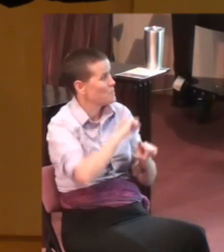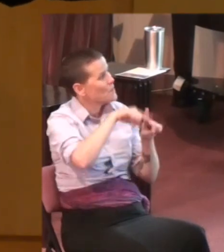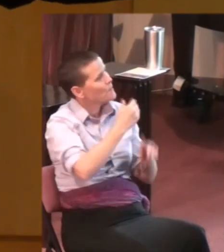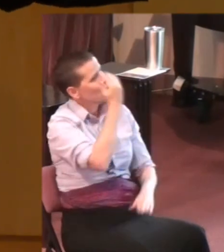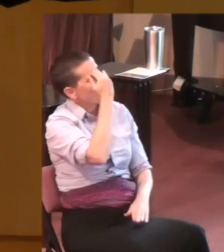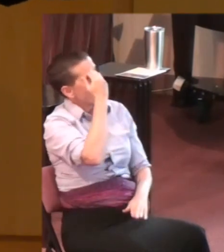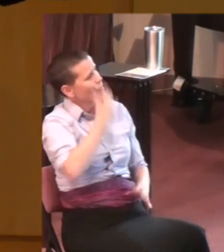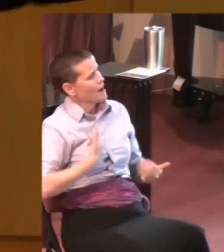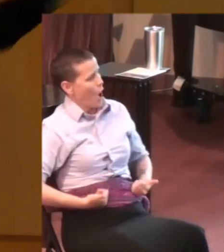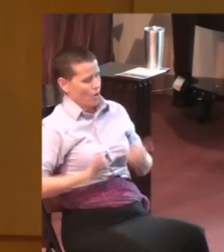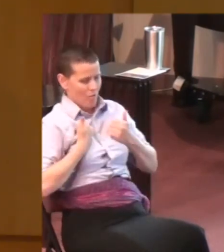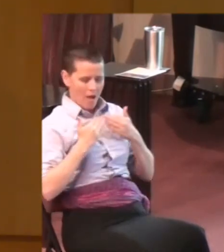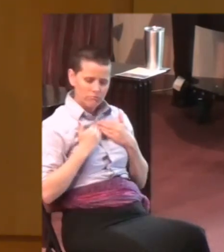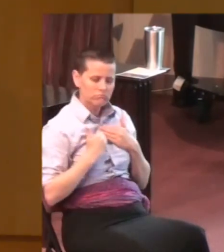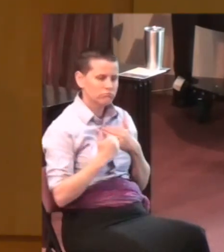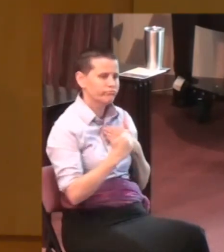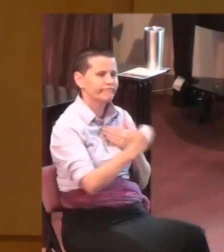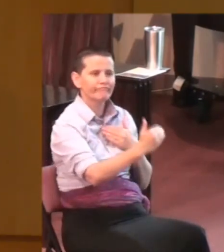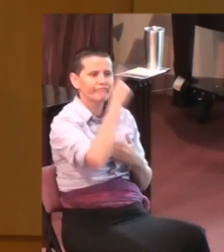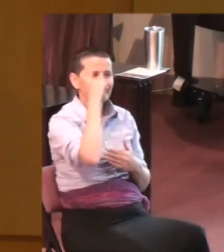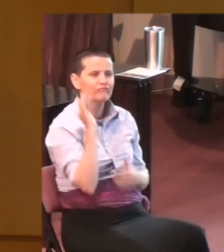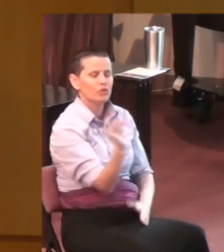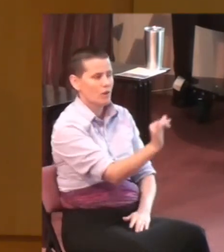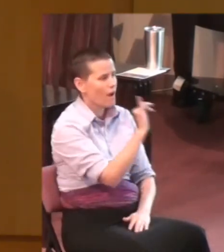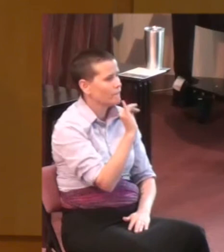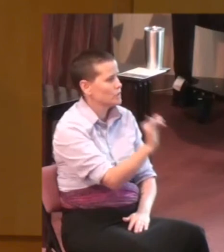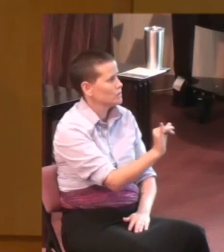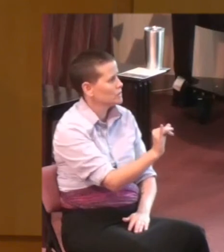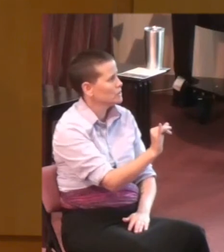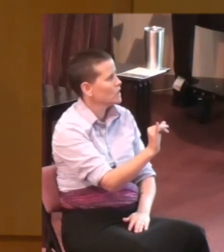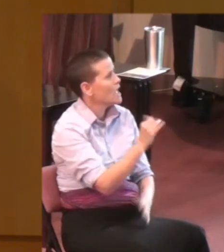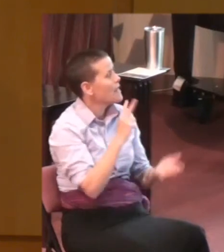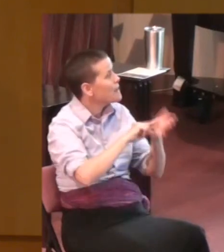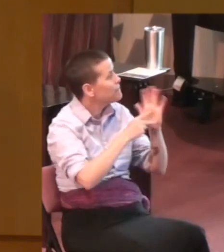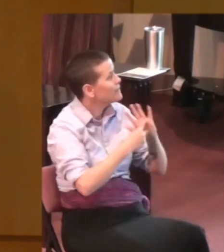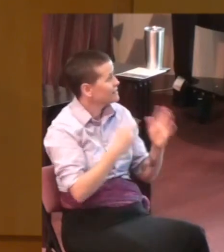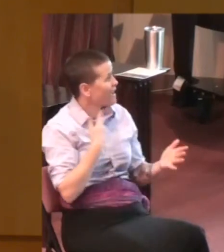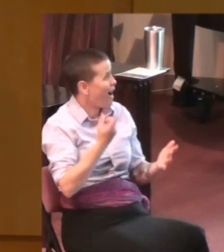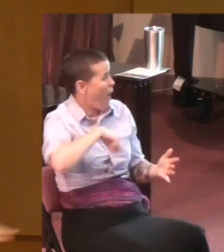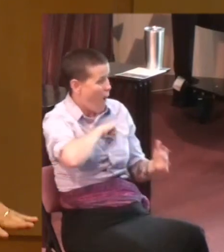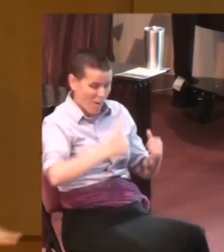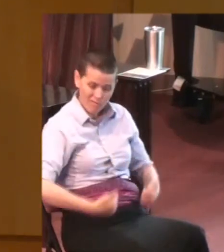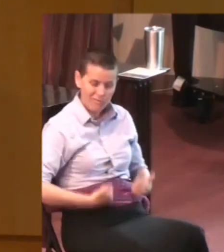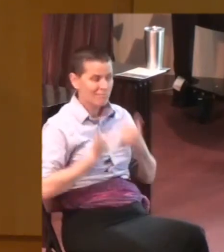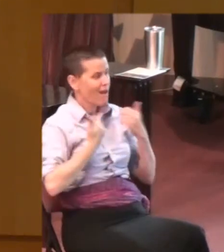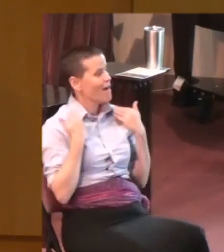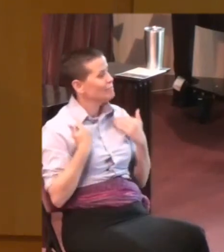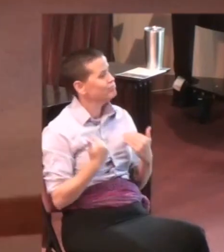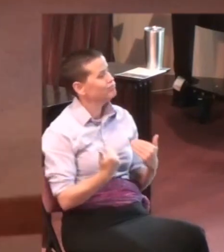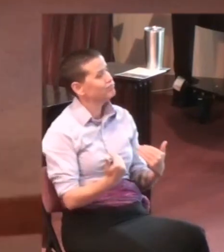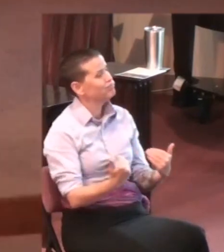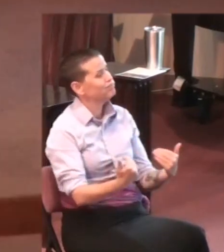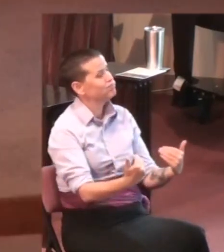here forever, when I mean here forever, I mean we're alive forever. And that depth of the core of what we are